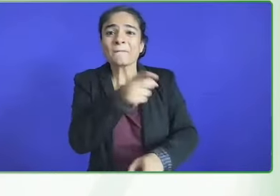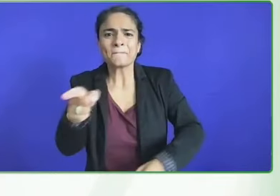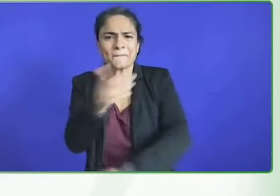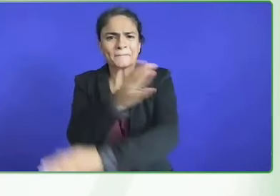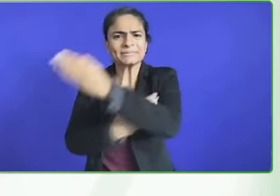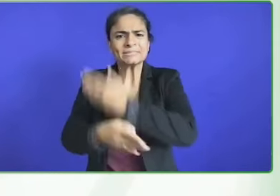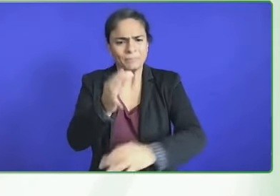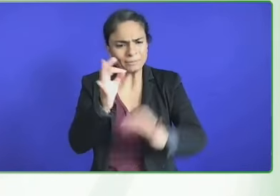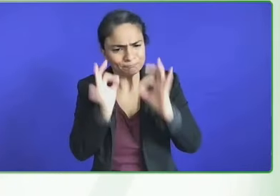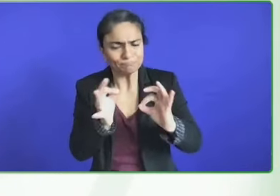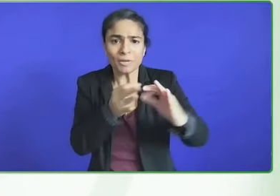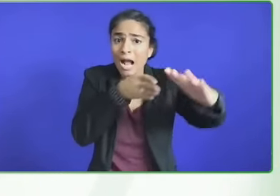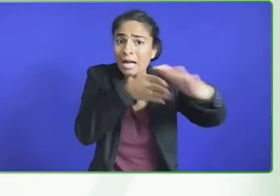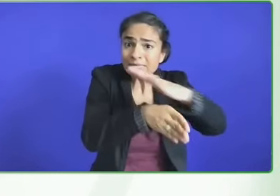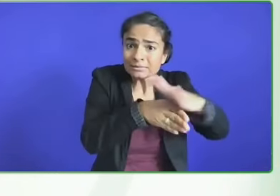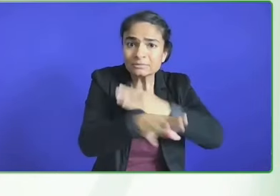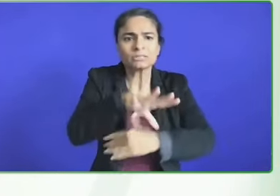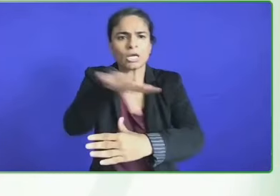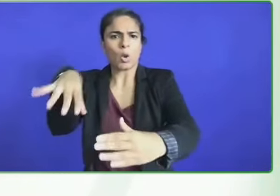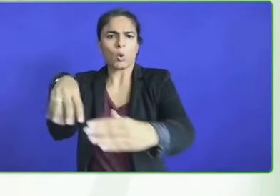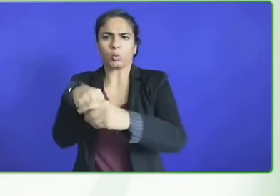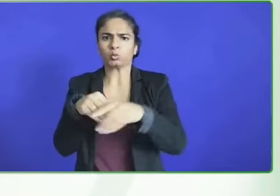Thank you also from my side.